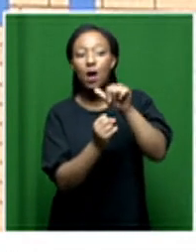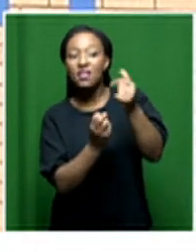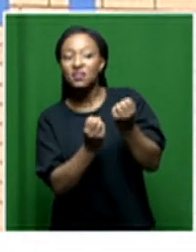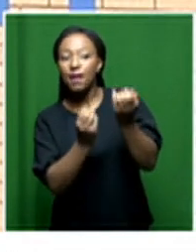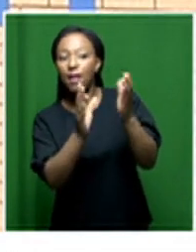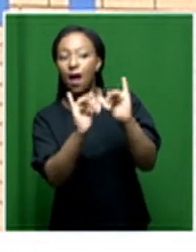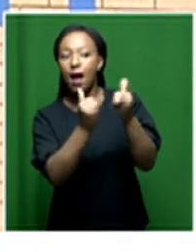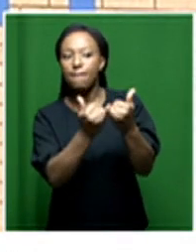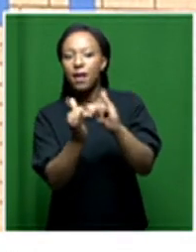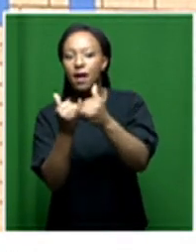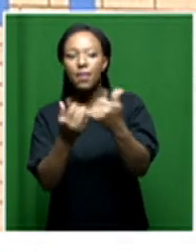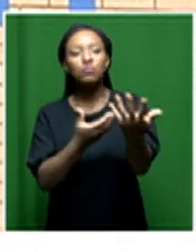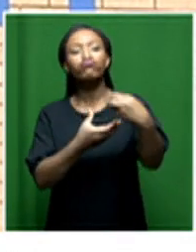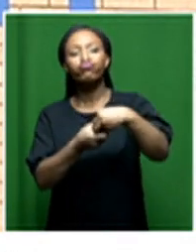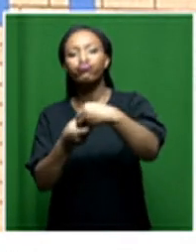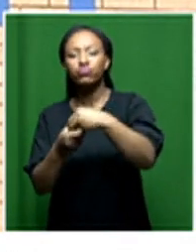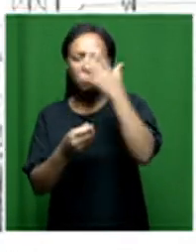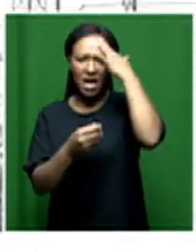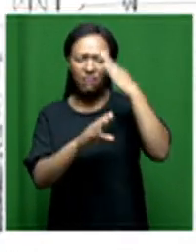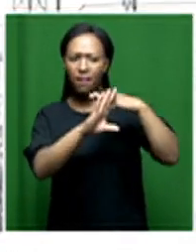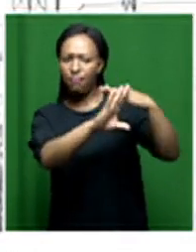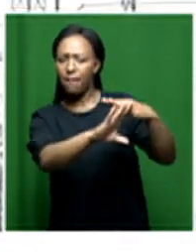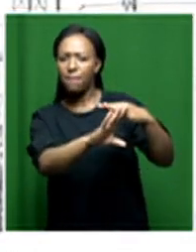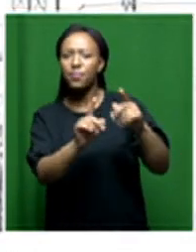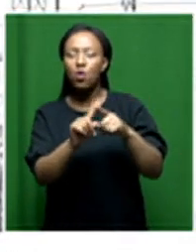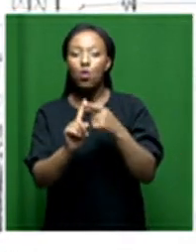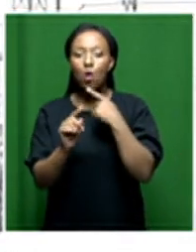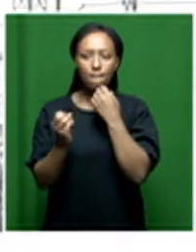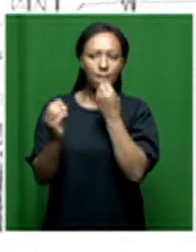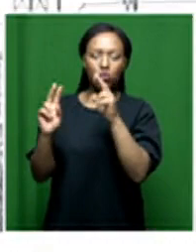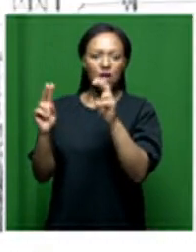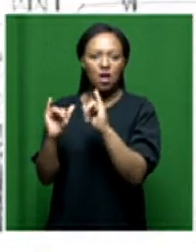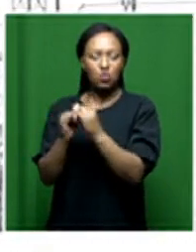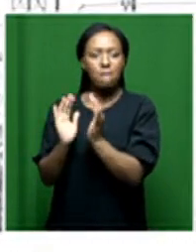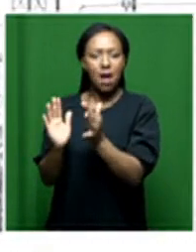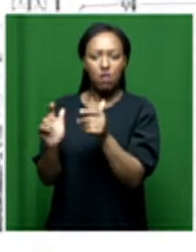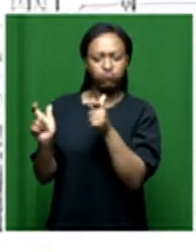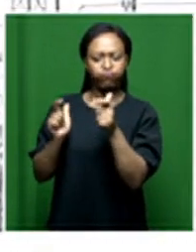of electricity and really wants to continue dominating the South African market. Talk to us about this.